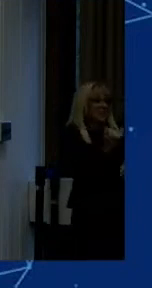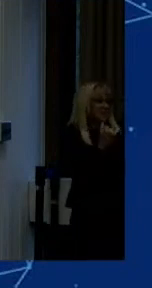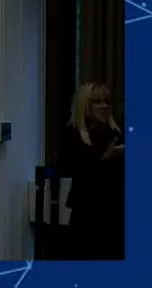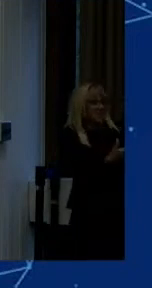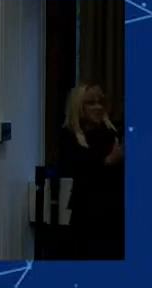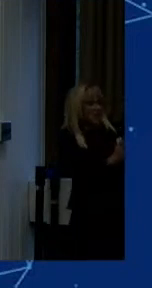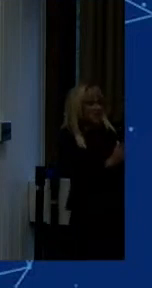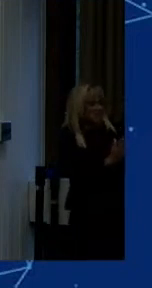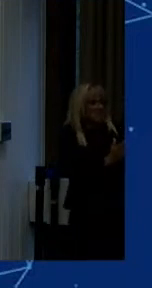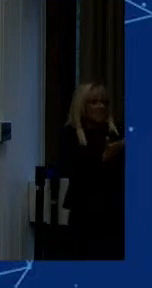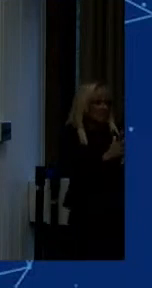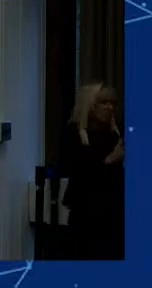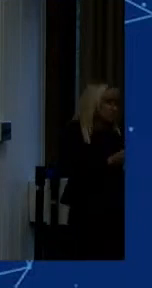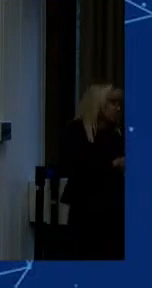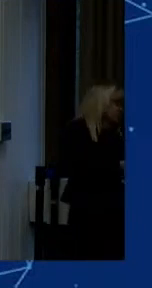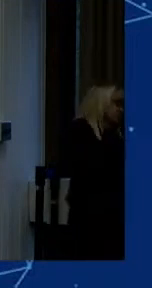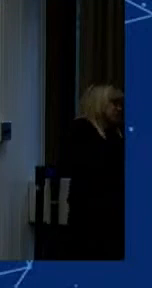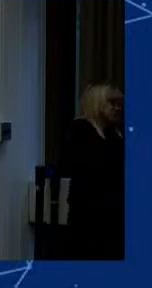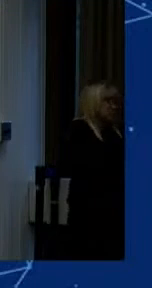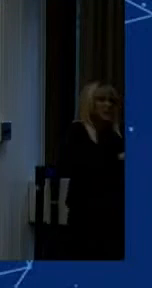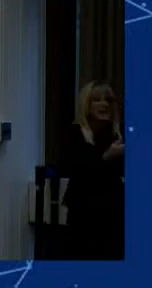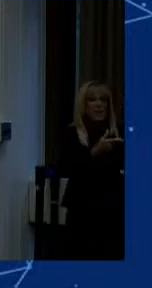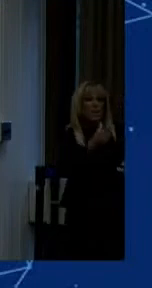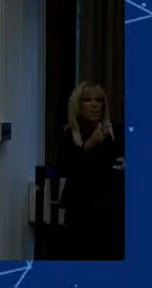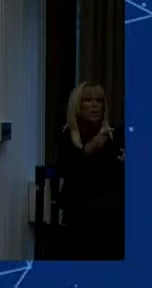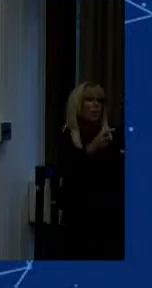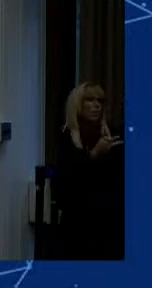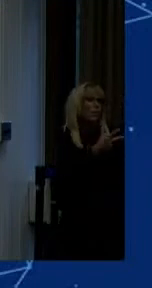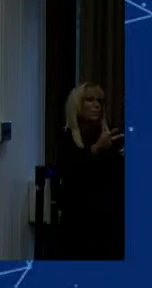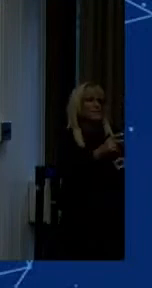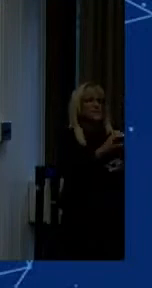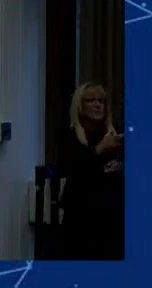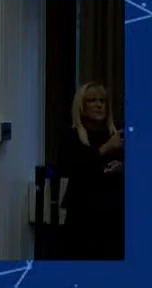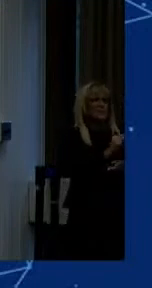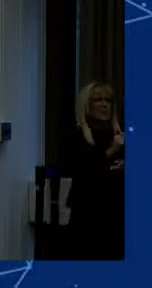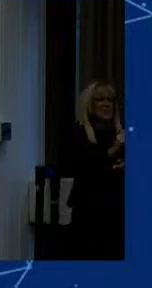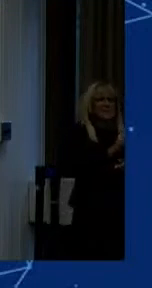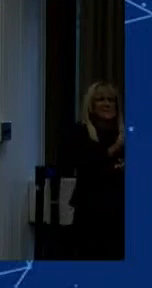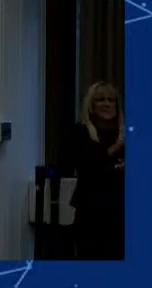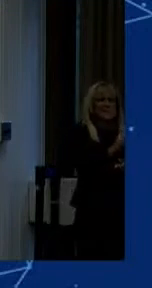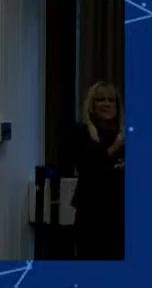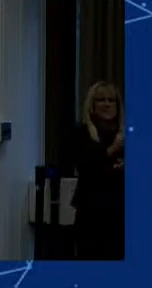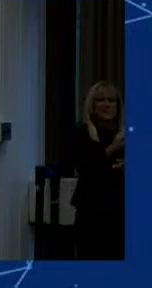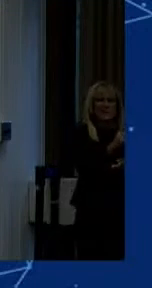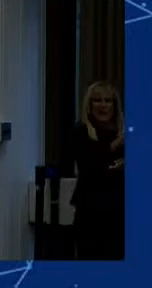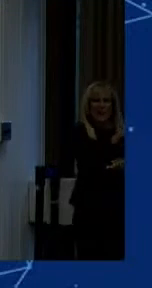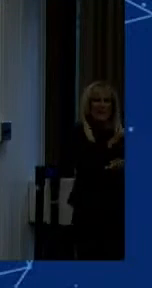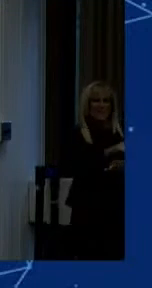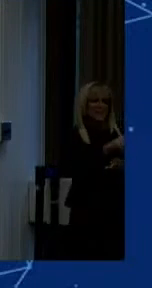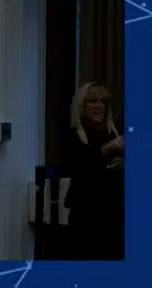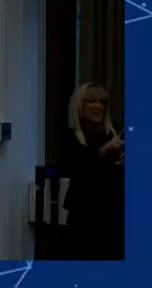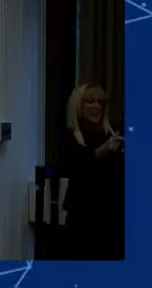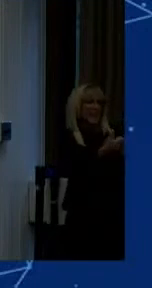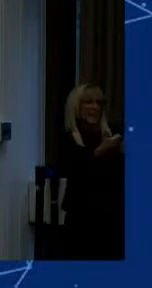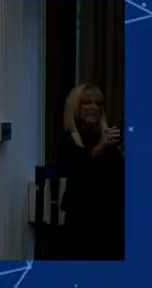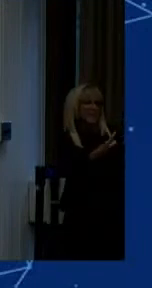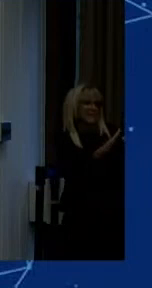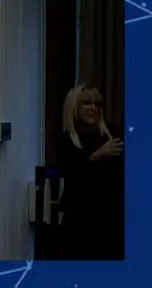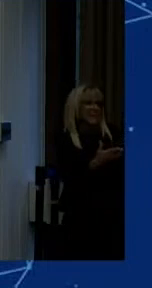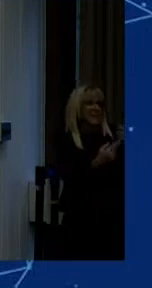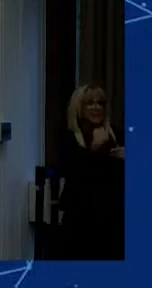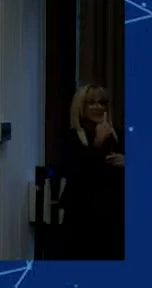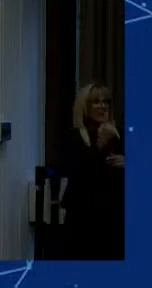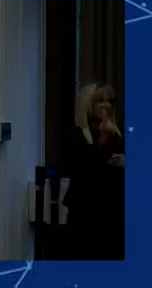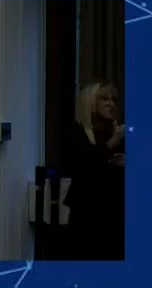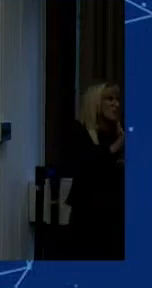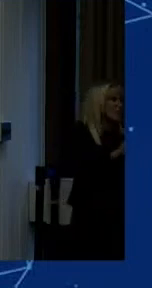ask who visited Travis Kelce at the Chiefs game on Sunday, it might tell you someone other than Taylor